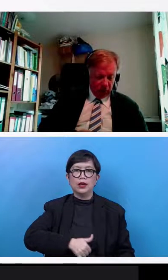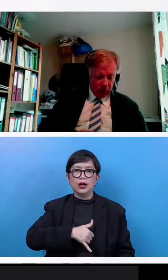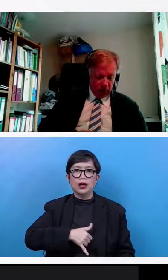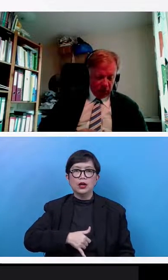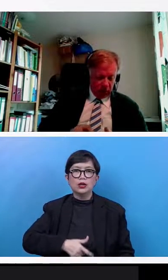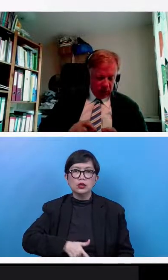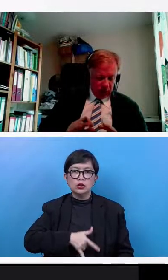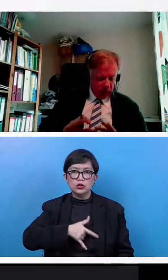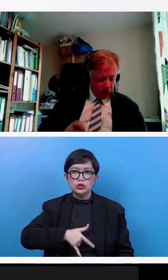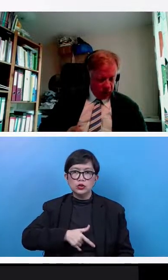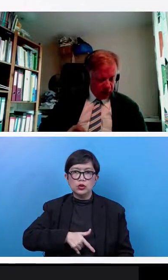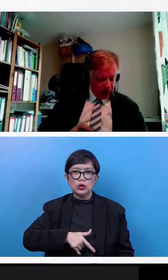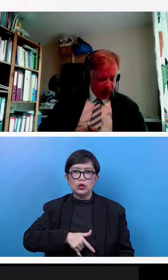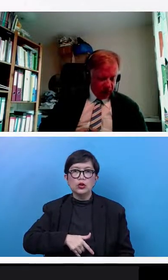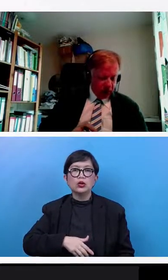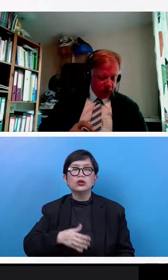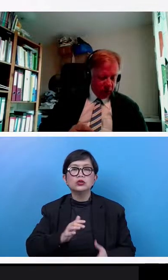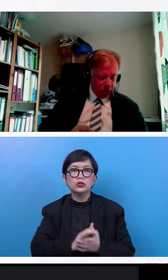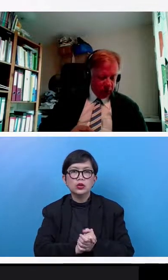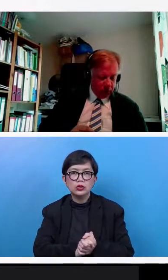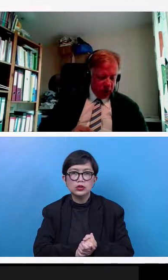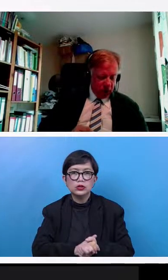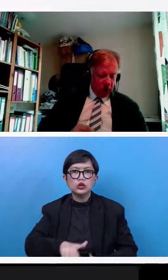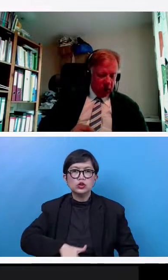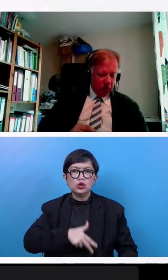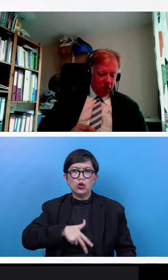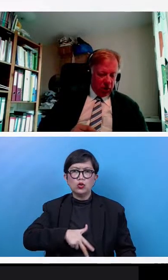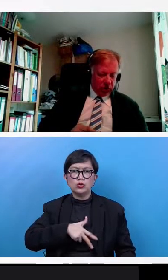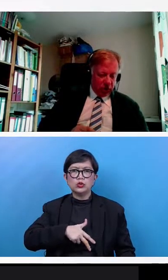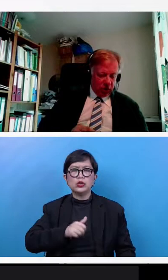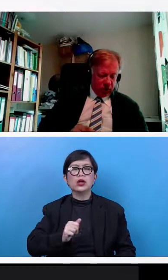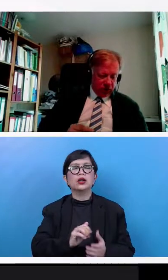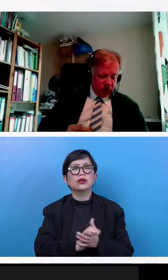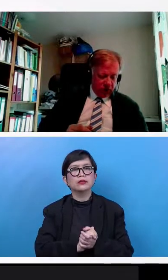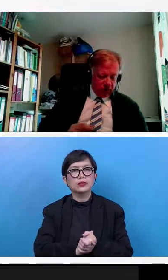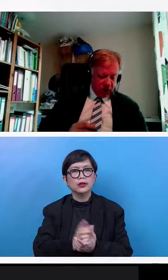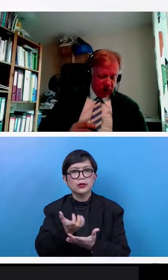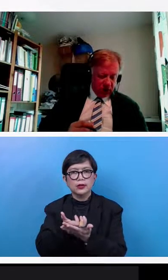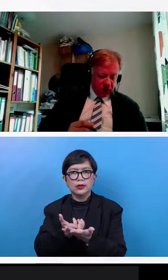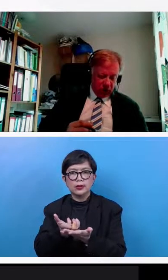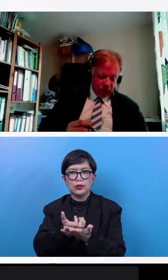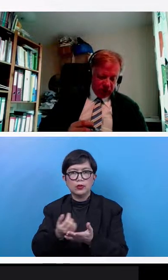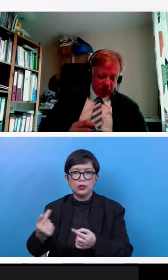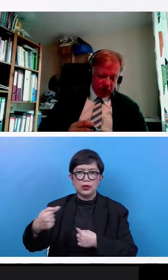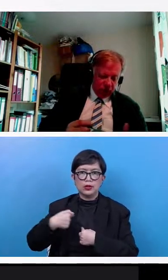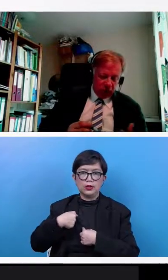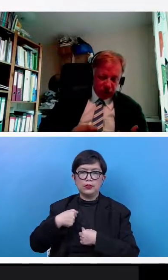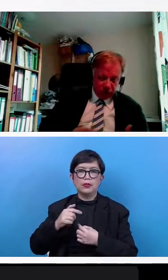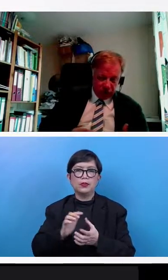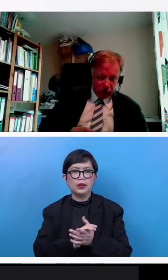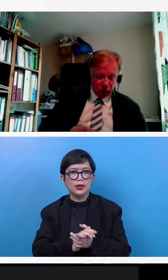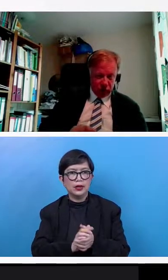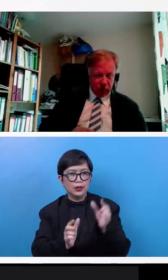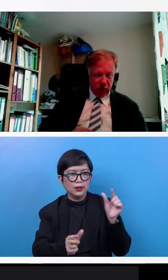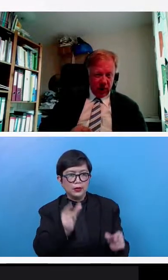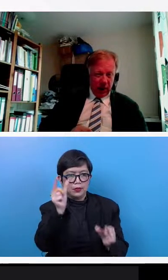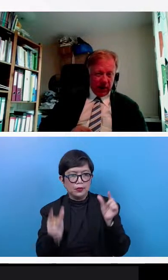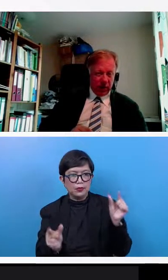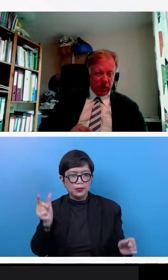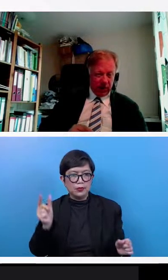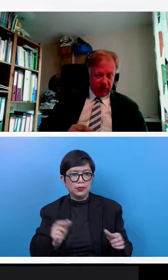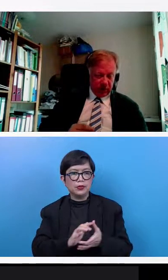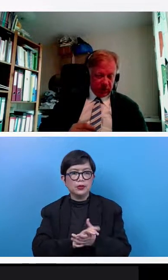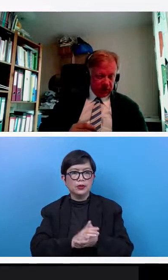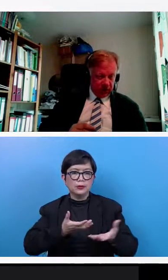people, not least vulnerable groups, on services and production of goods, and